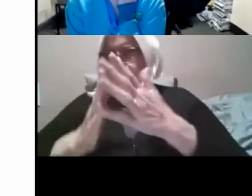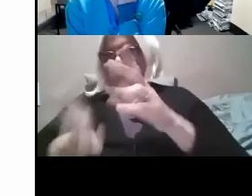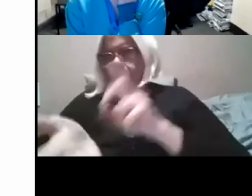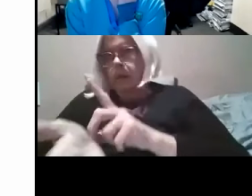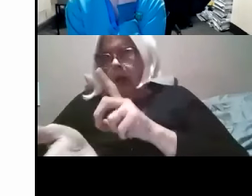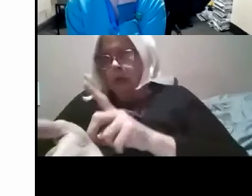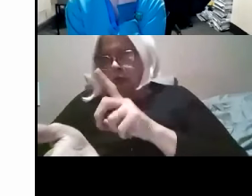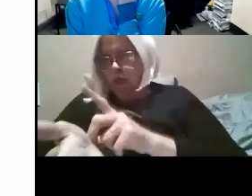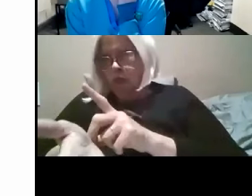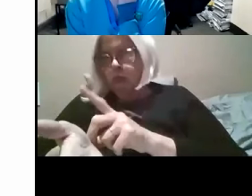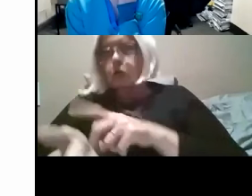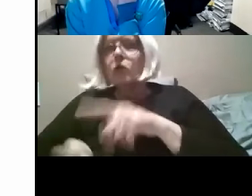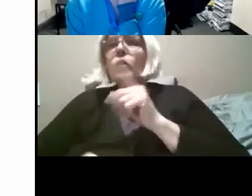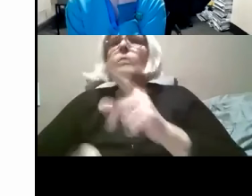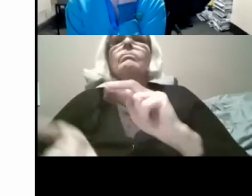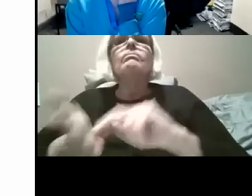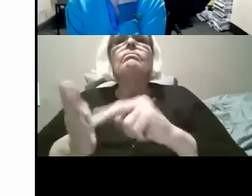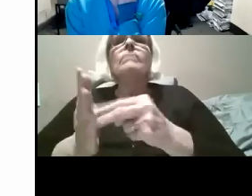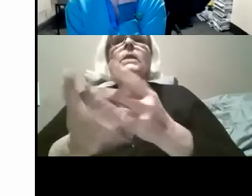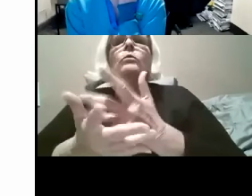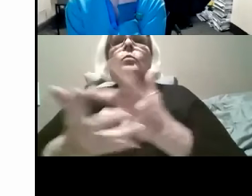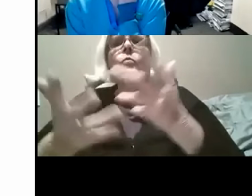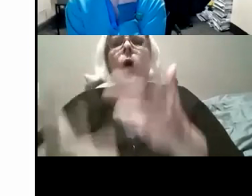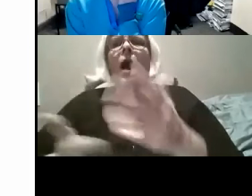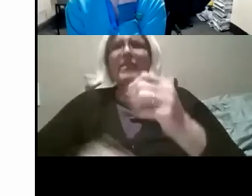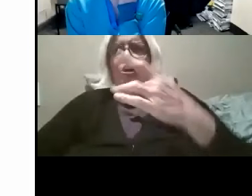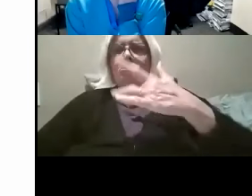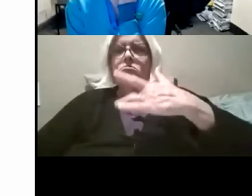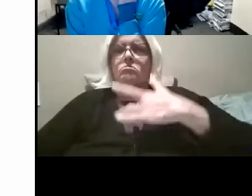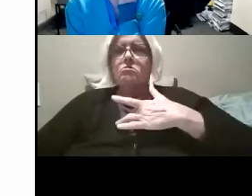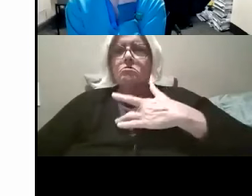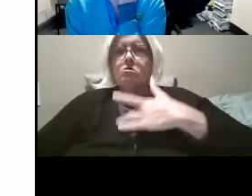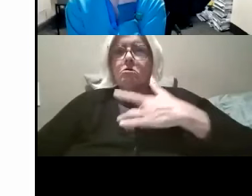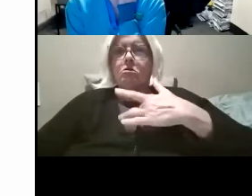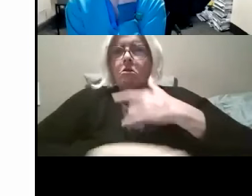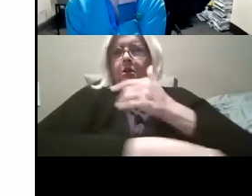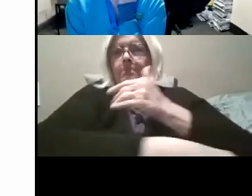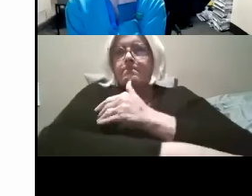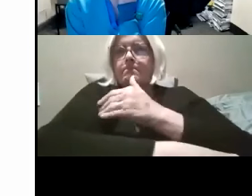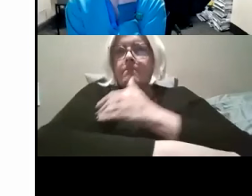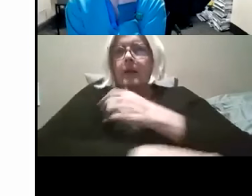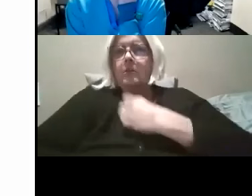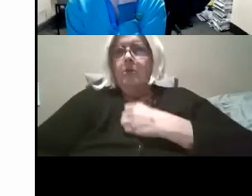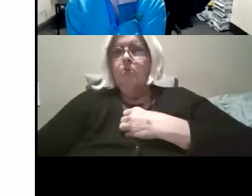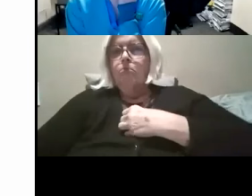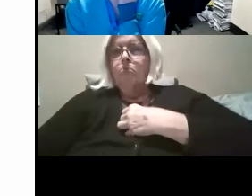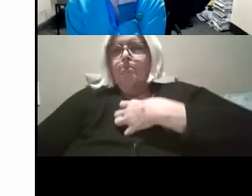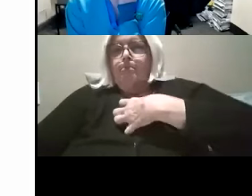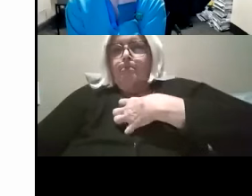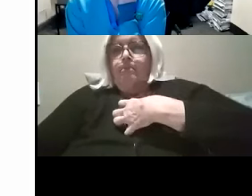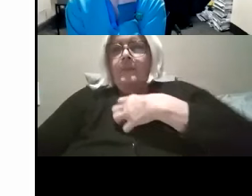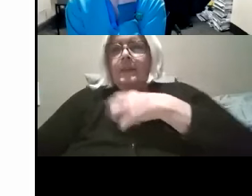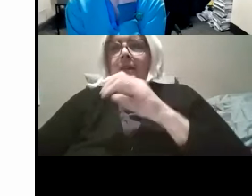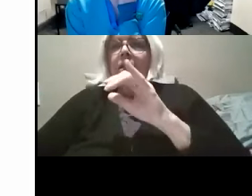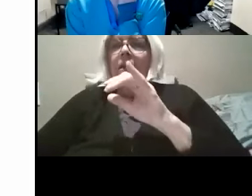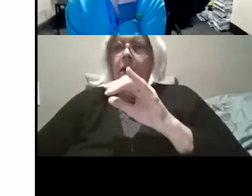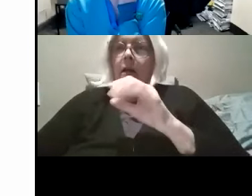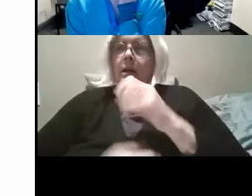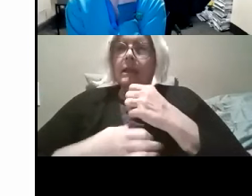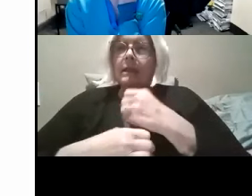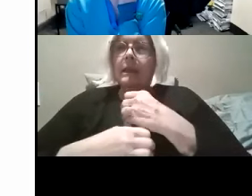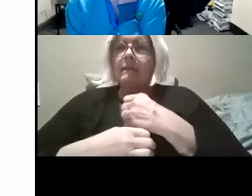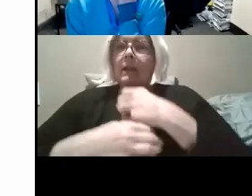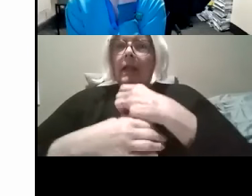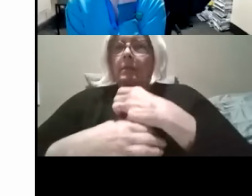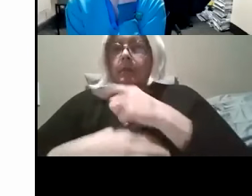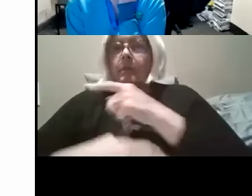muscle. Inflammation of muscles can happen anytime after vaccines, after infection. Viruses,